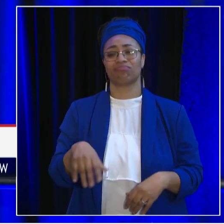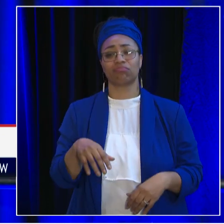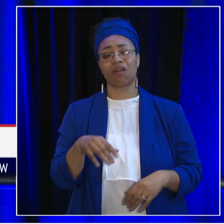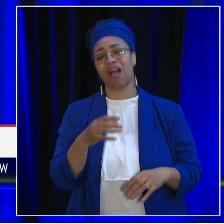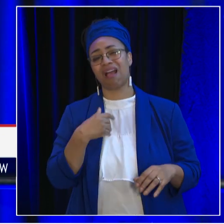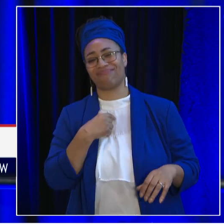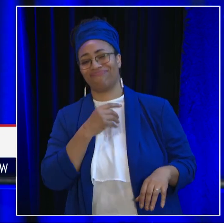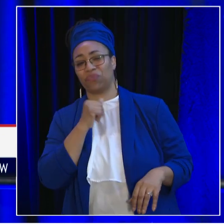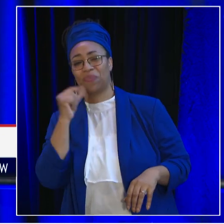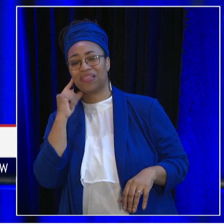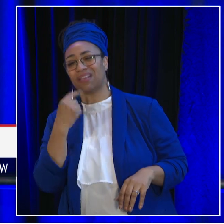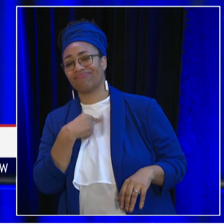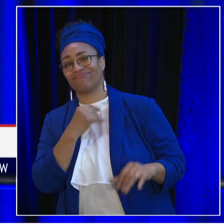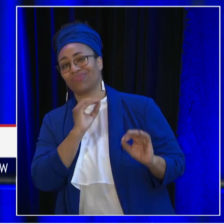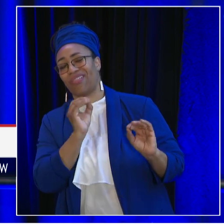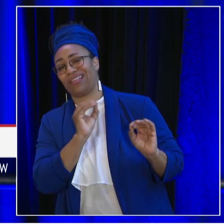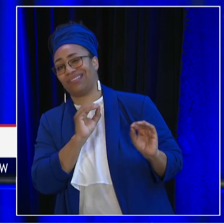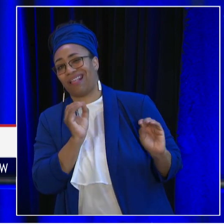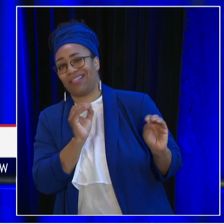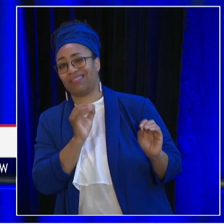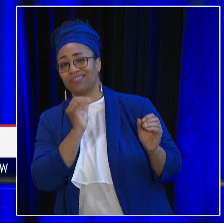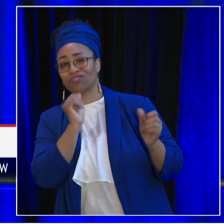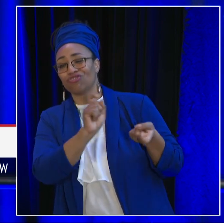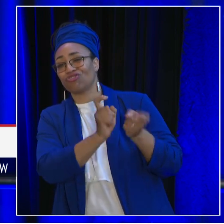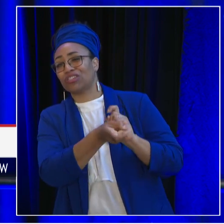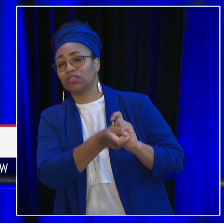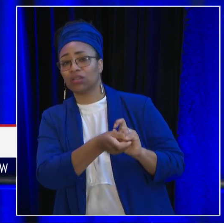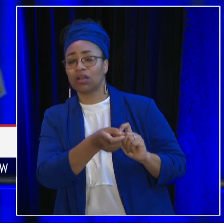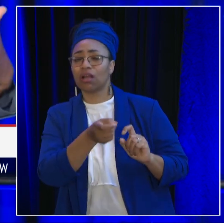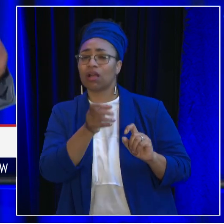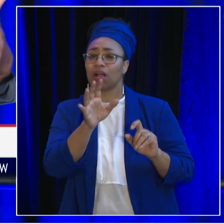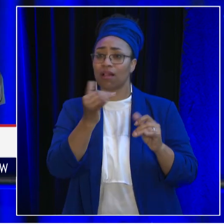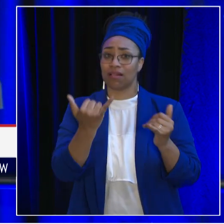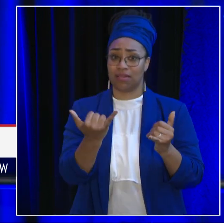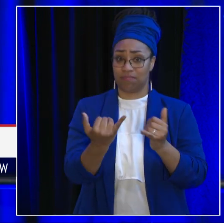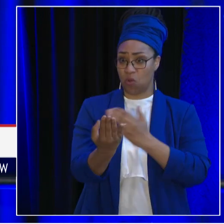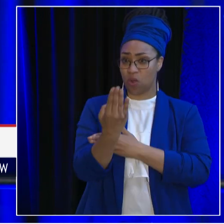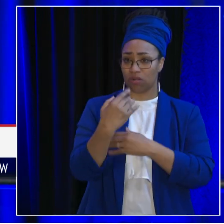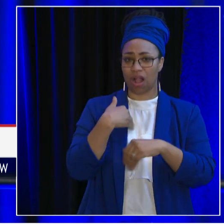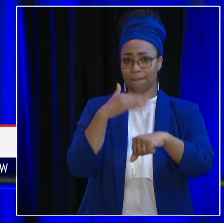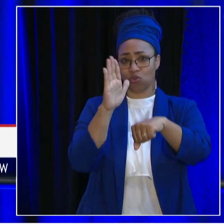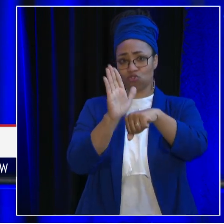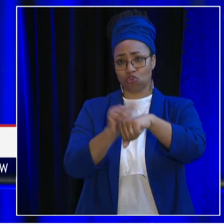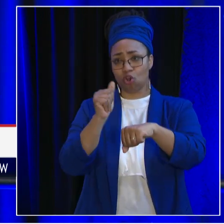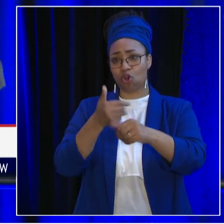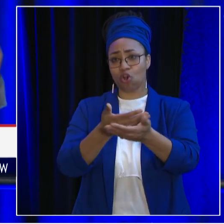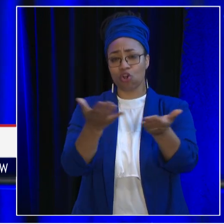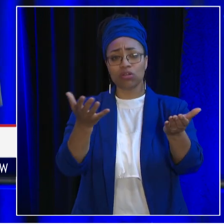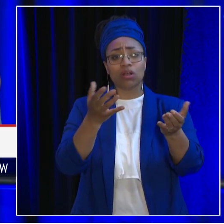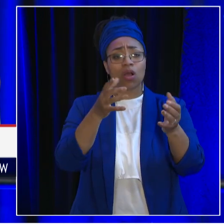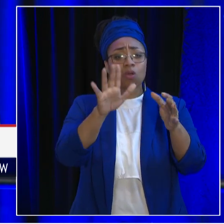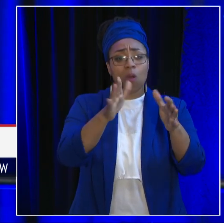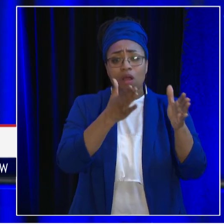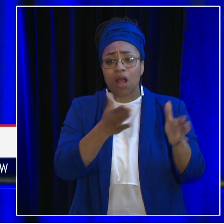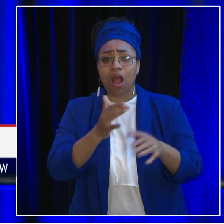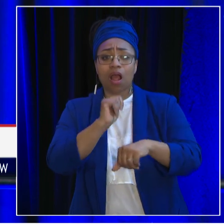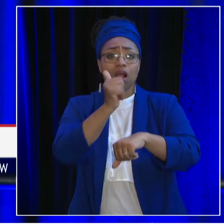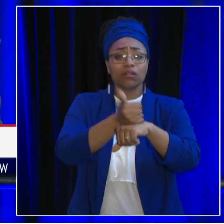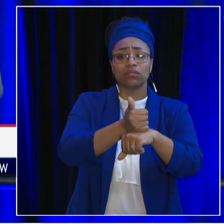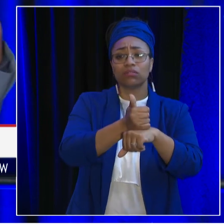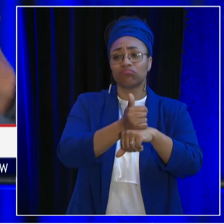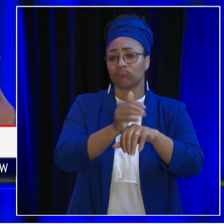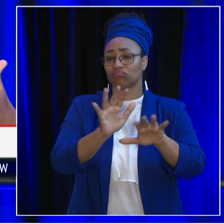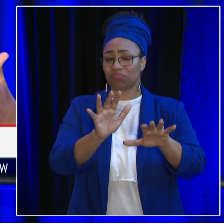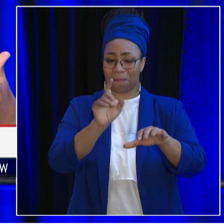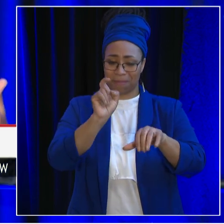anything. But the call to action this morning is, however you organize, whatever you do,